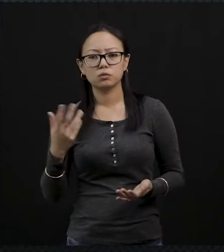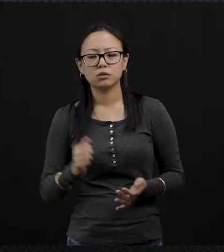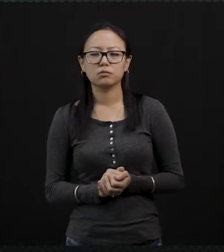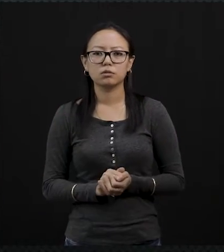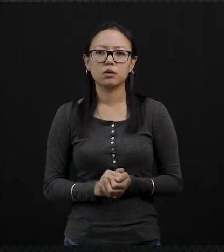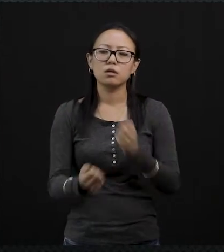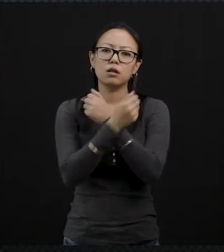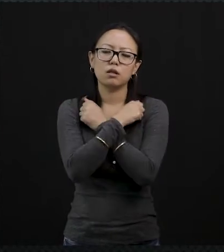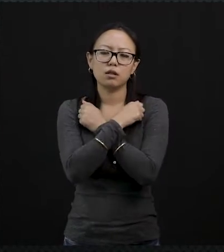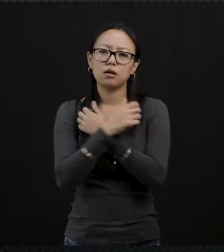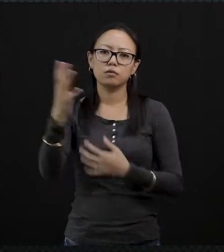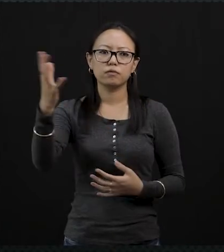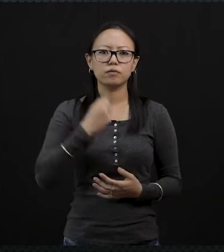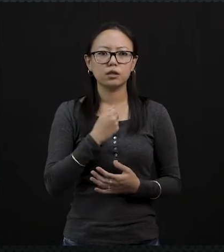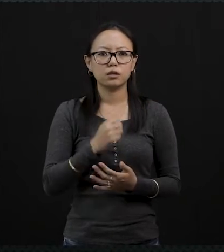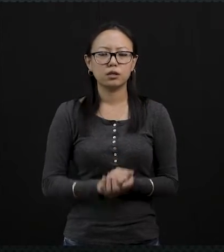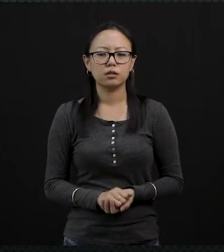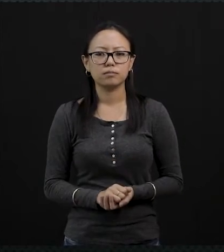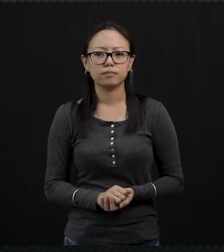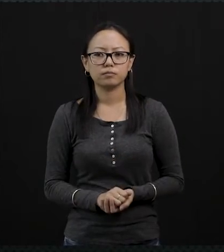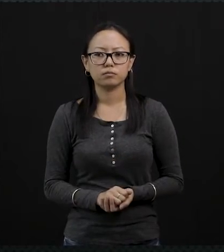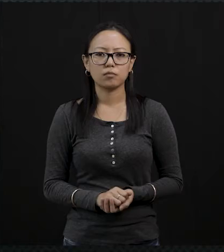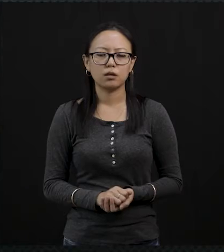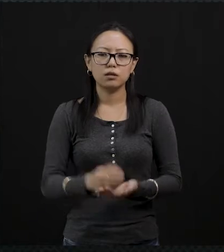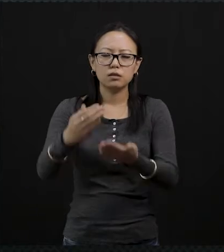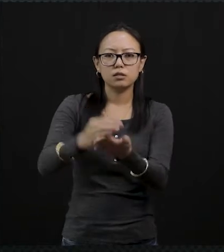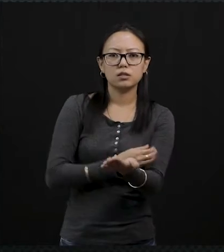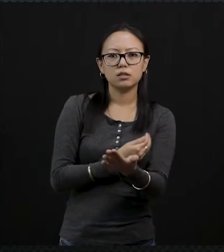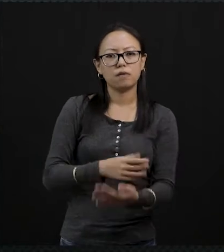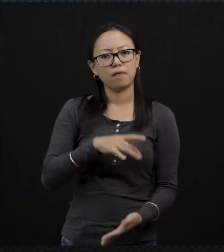comfort, right? We get shelter, right?